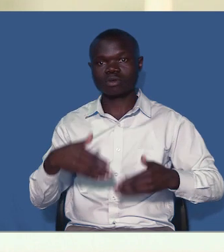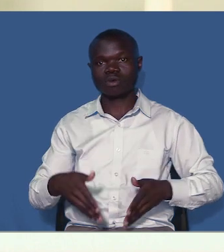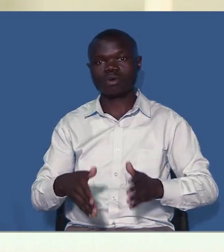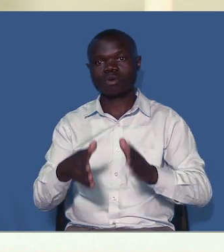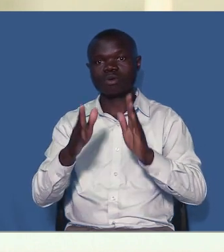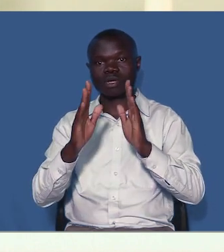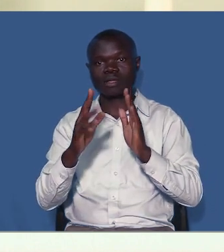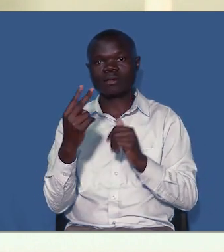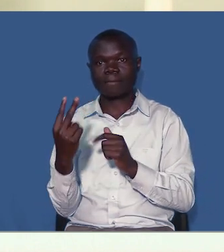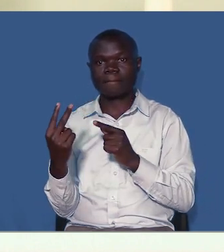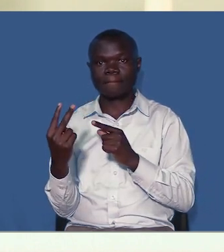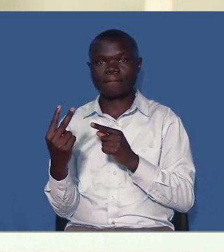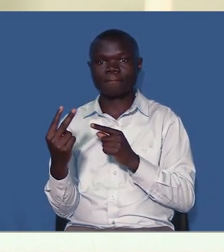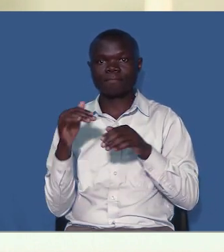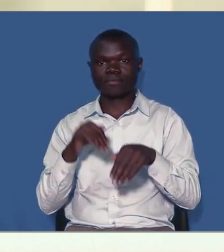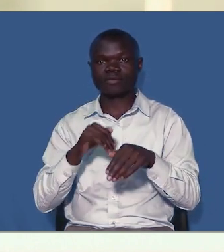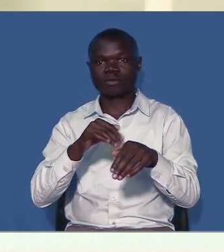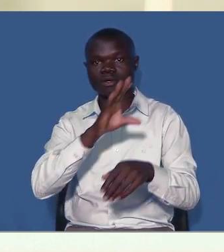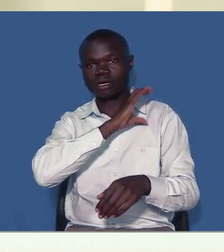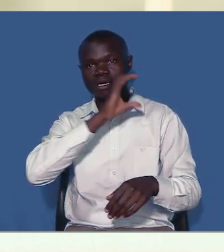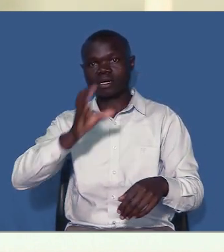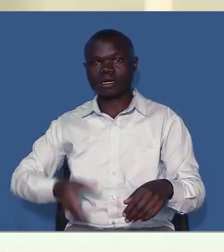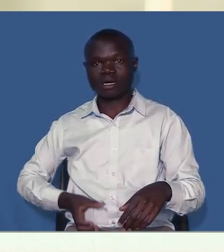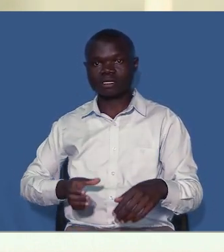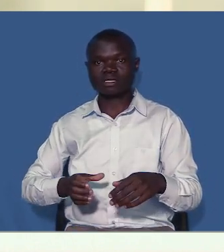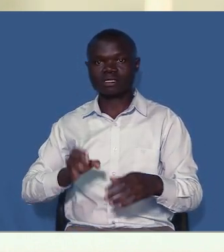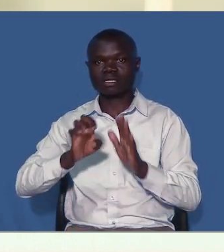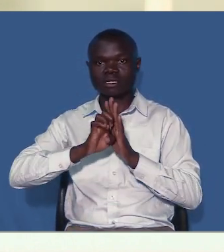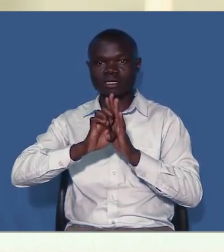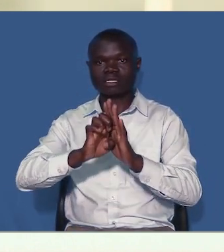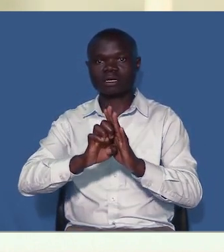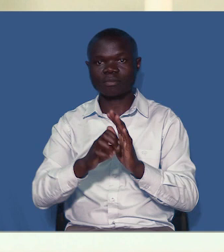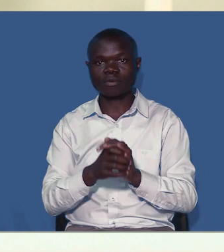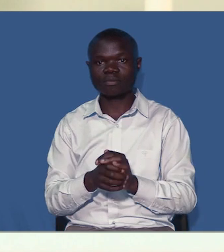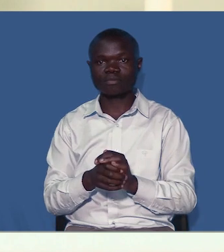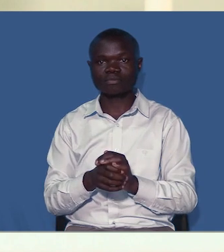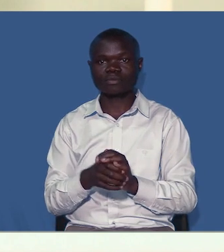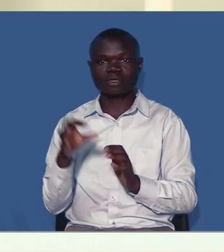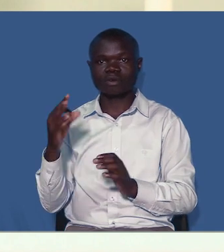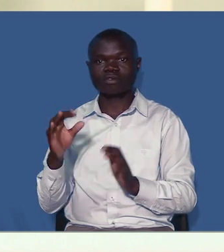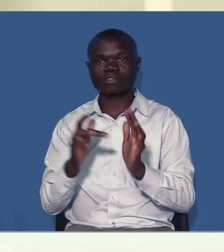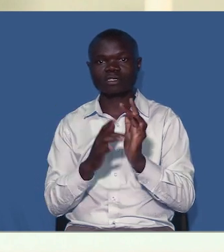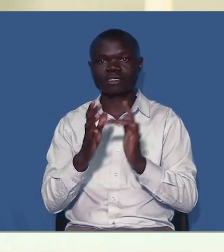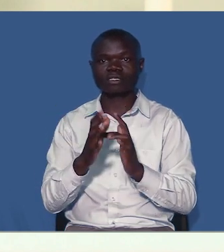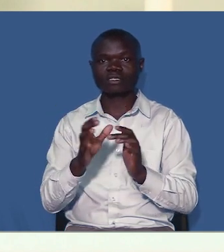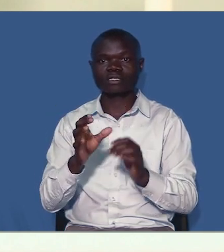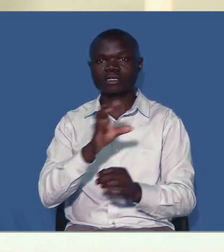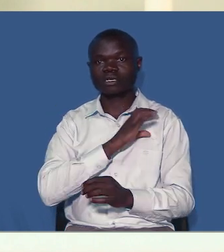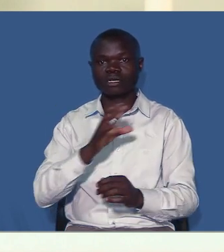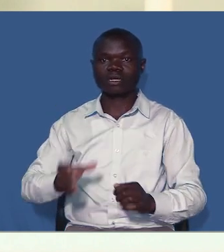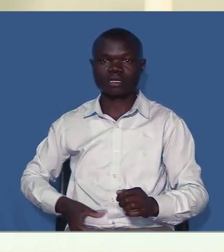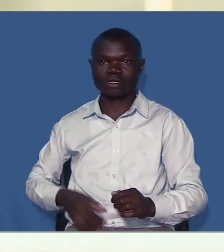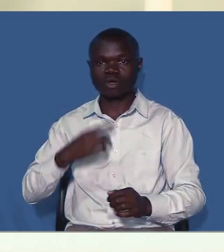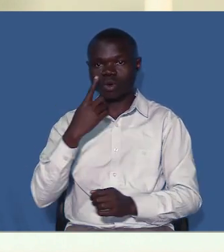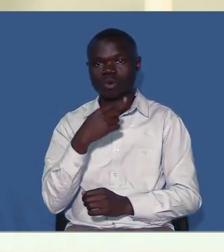follow Christ's example. Baptism calls us to follow the example of Jesus Christ, who lived a life